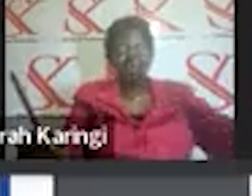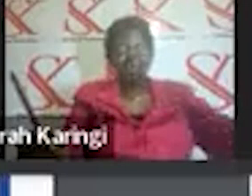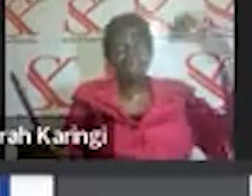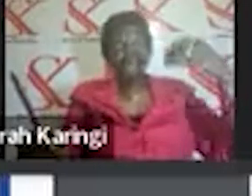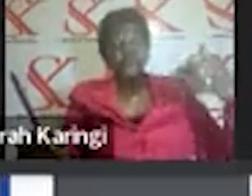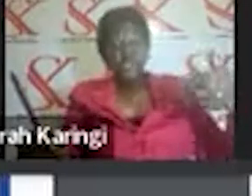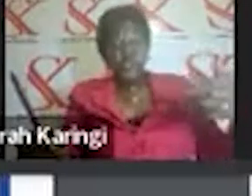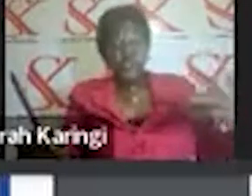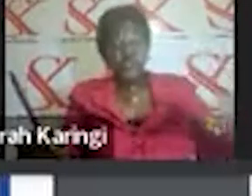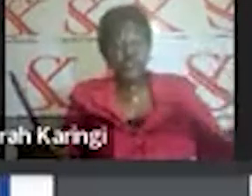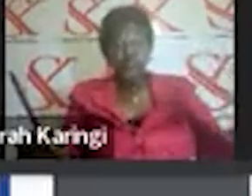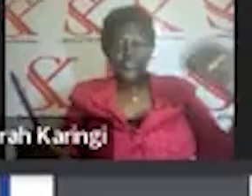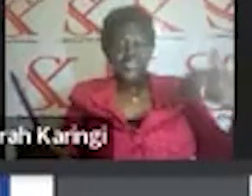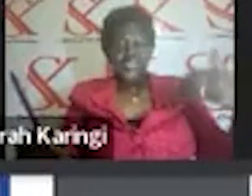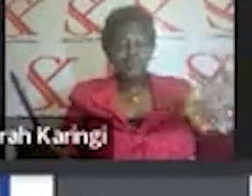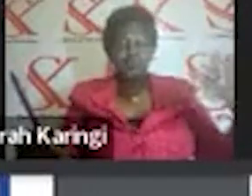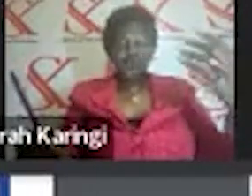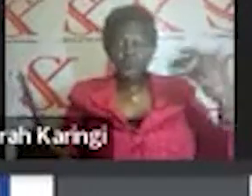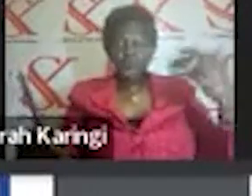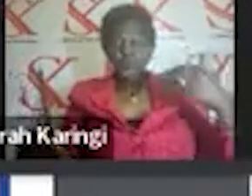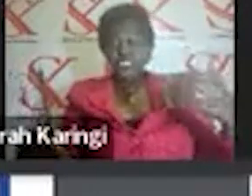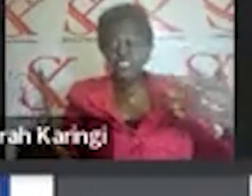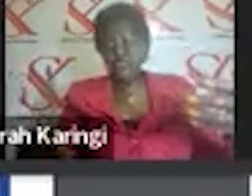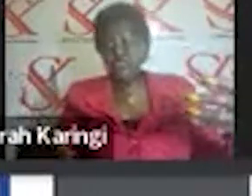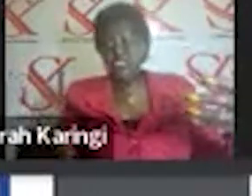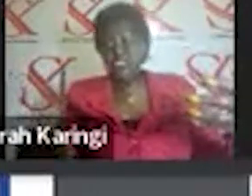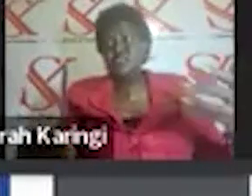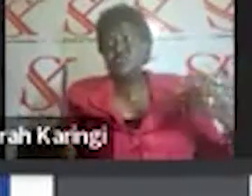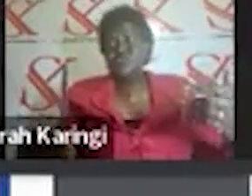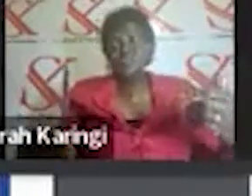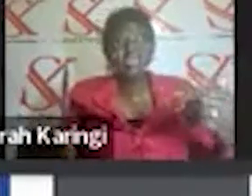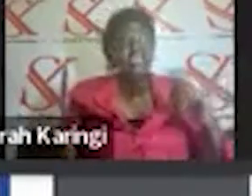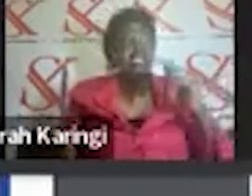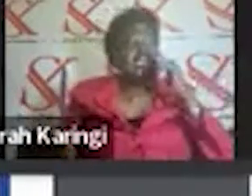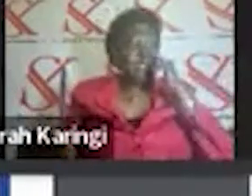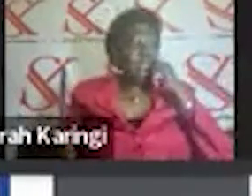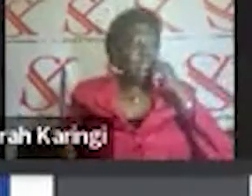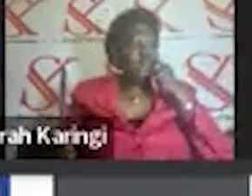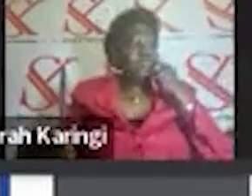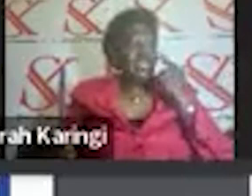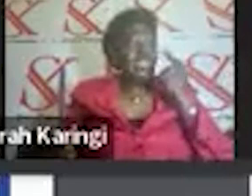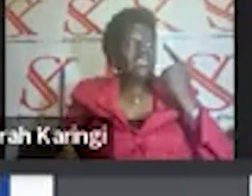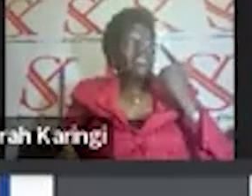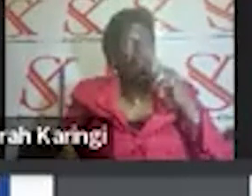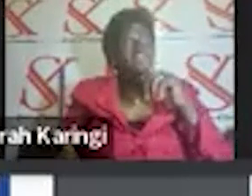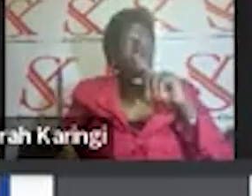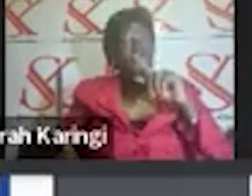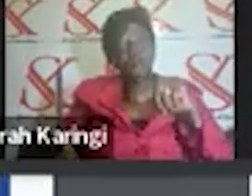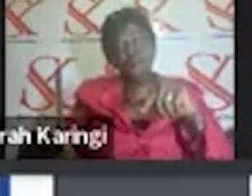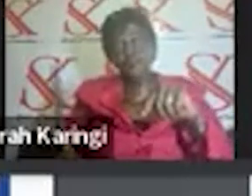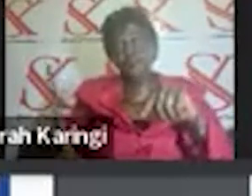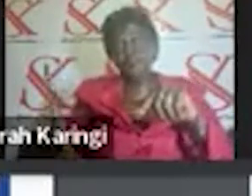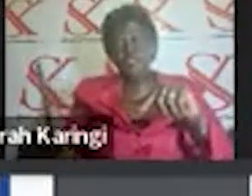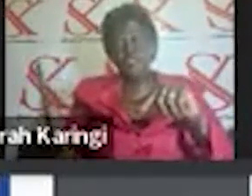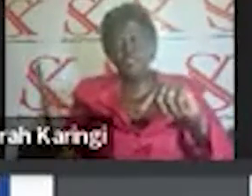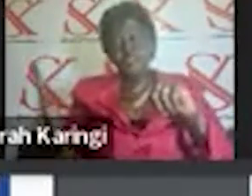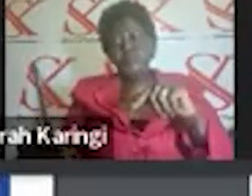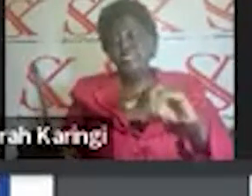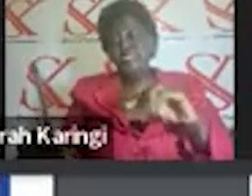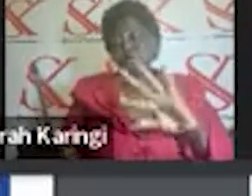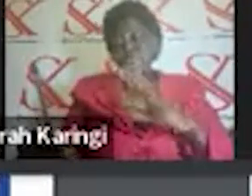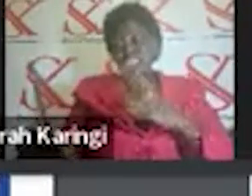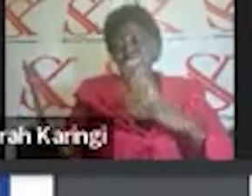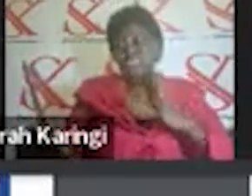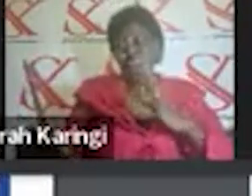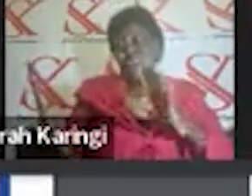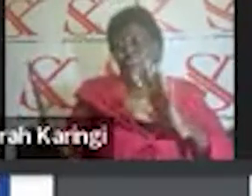they will also want to help you when it comes to connections. So I think with that, allow me now to stop because I know